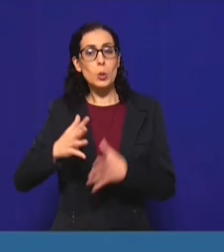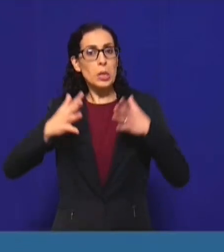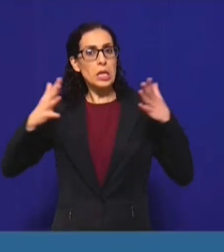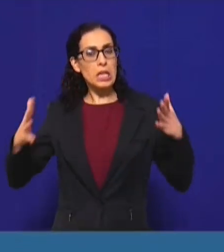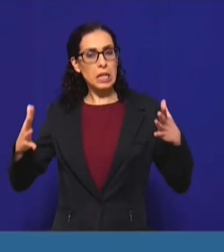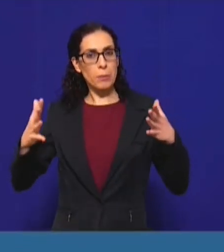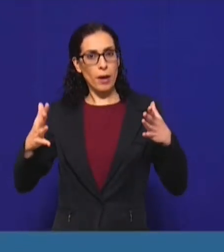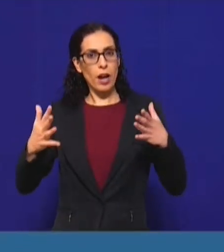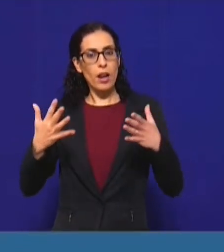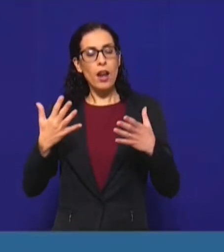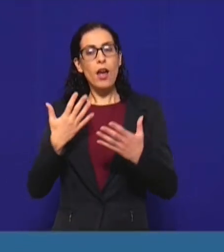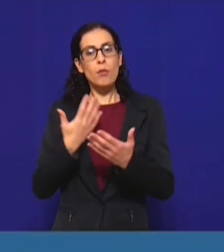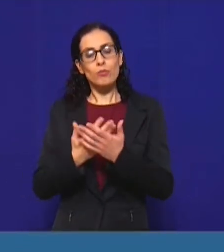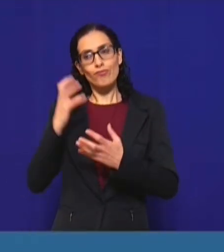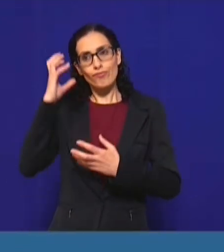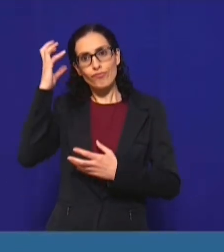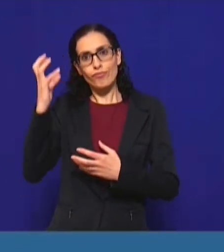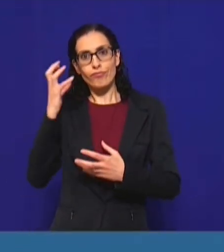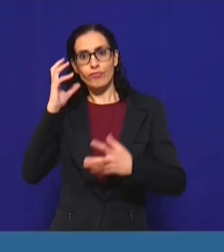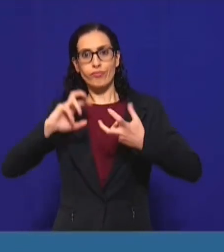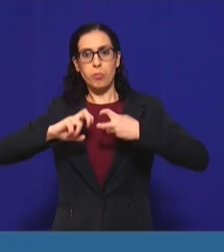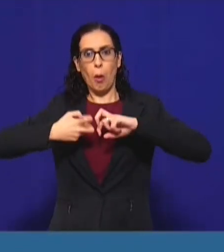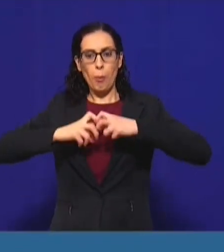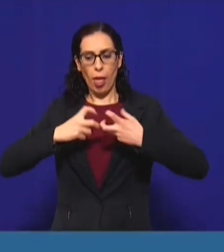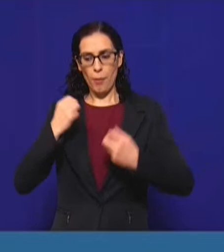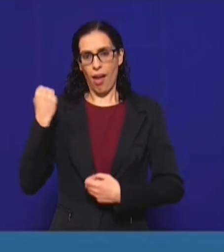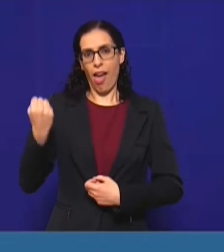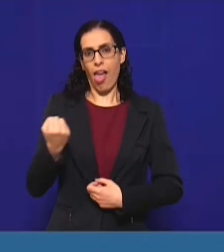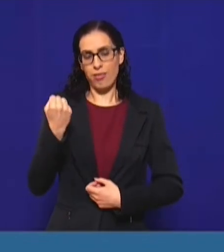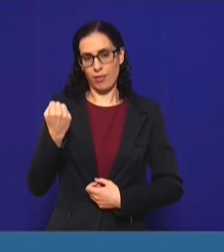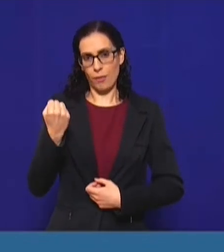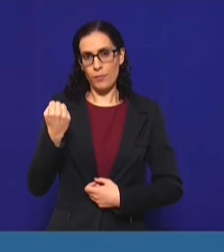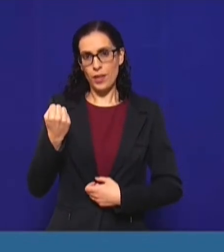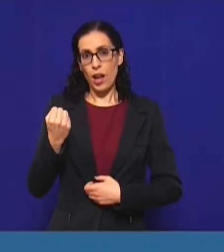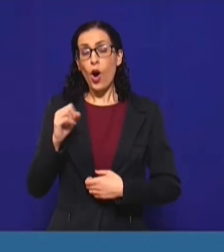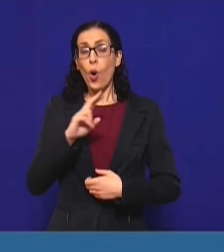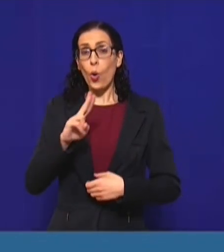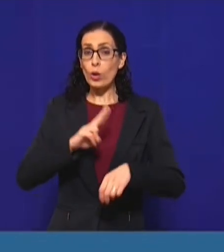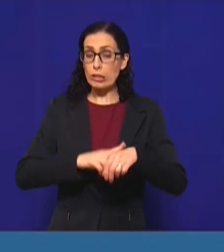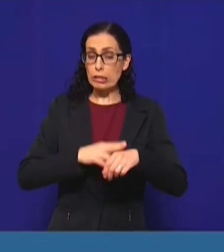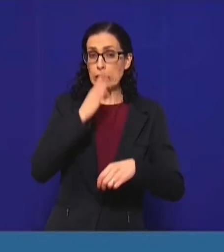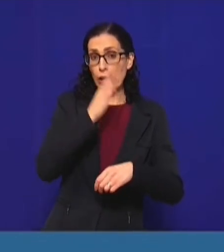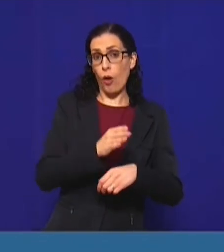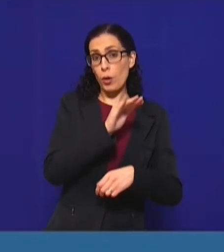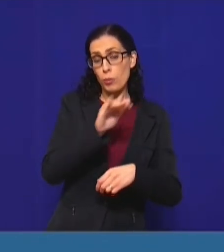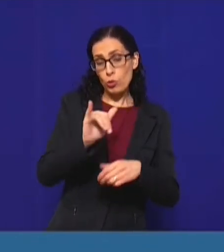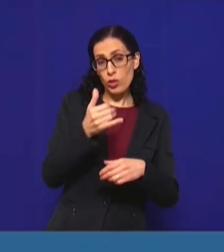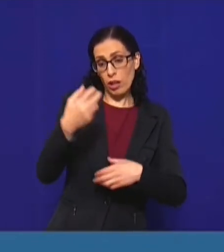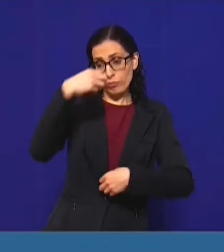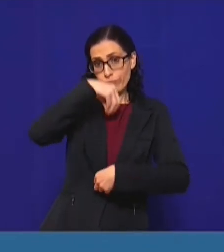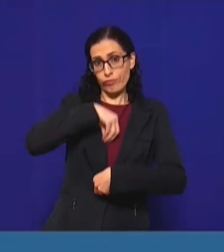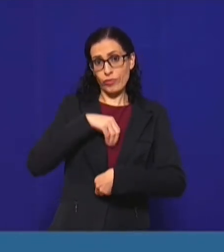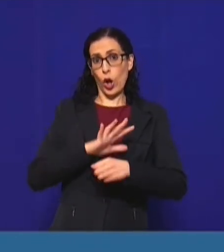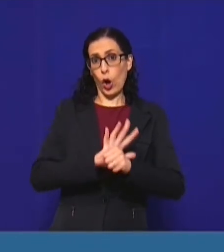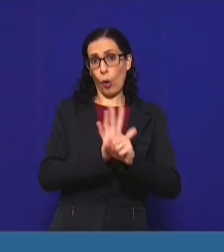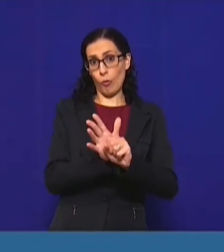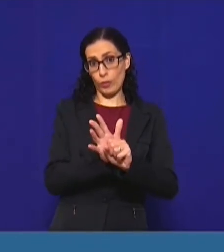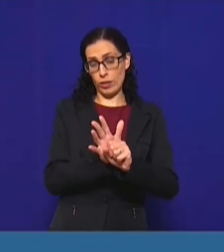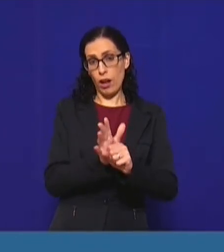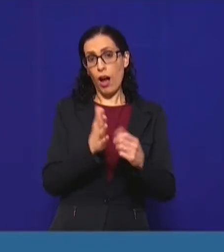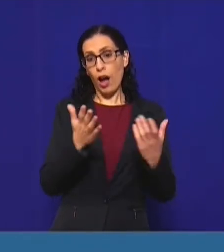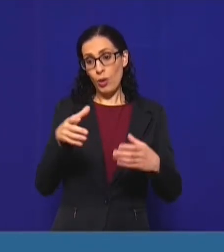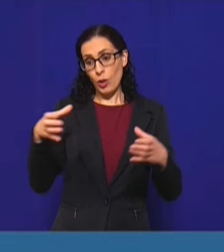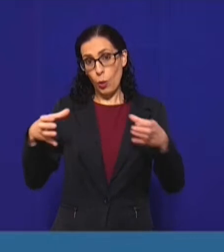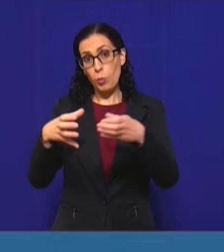jew inkella mart ieħor li jew inkella mwiet jekk huma jkollhom il-COVID. U dawn huma wkoll grupp li qegħdin